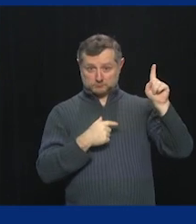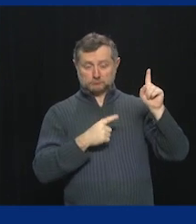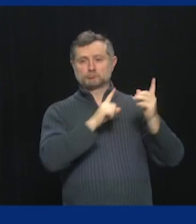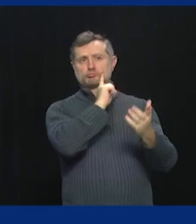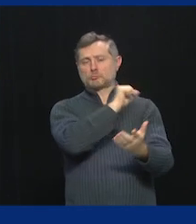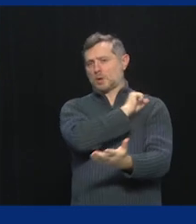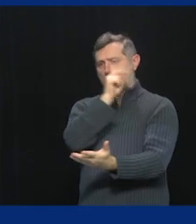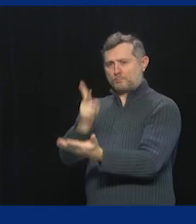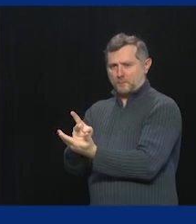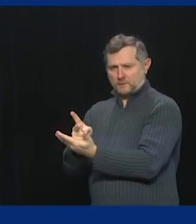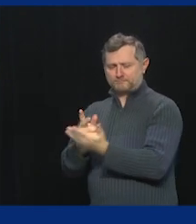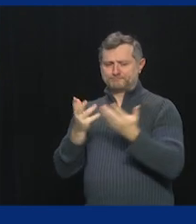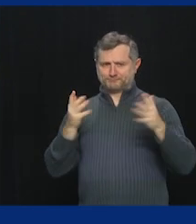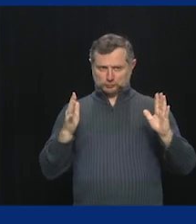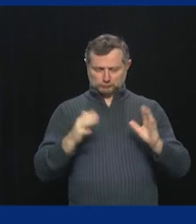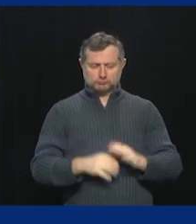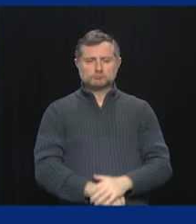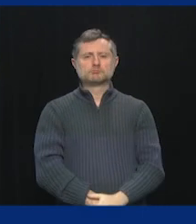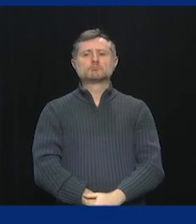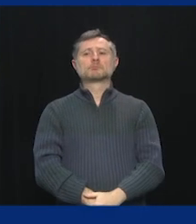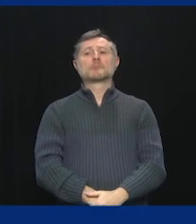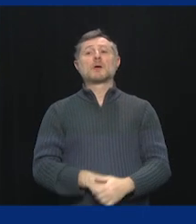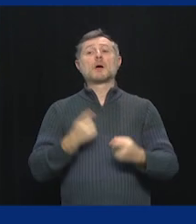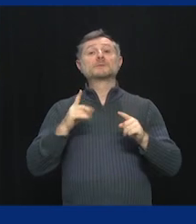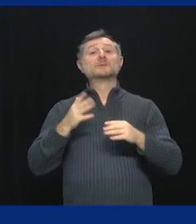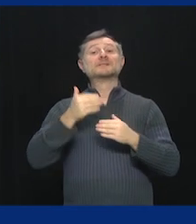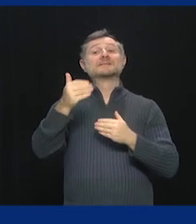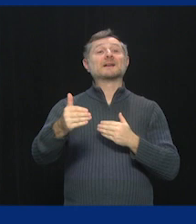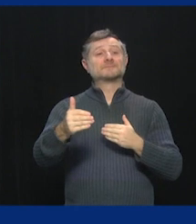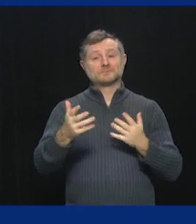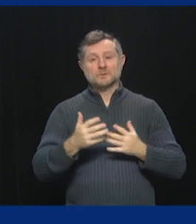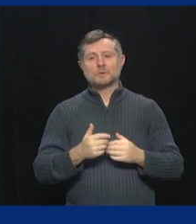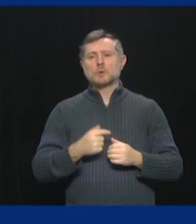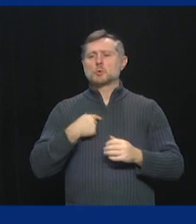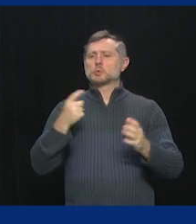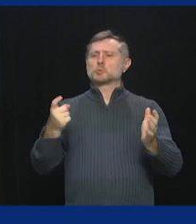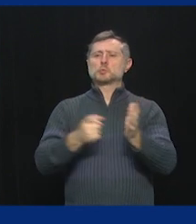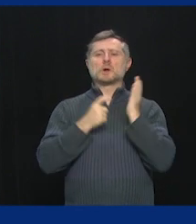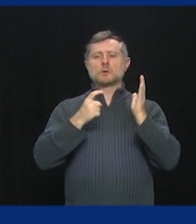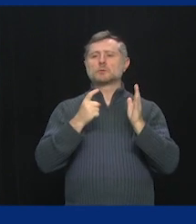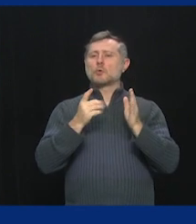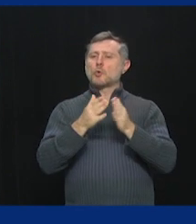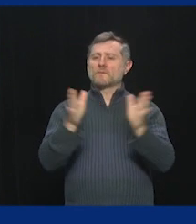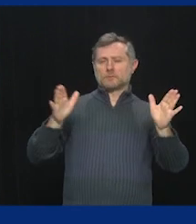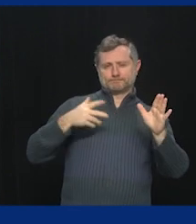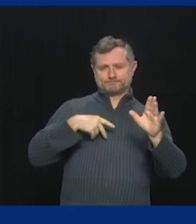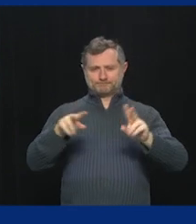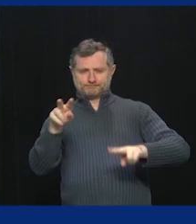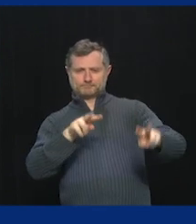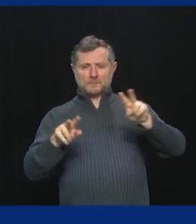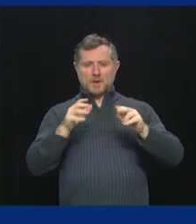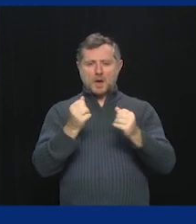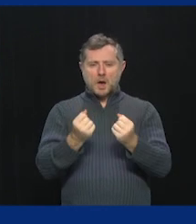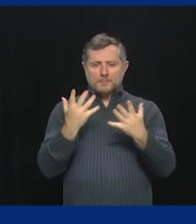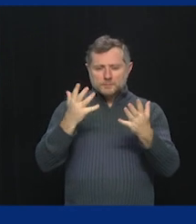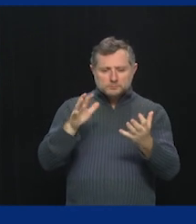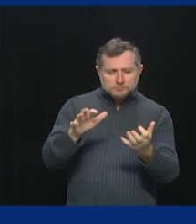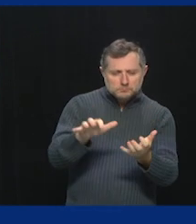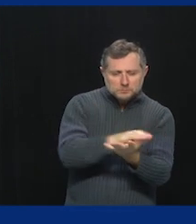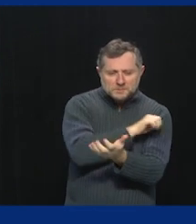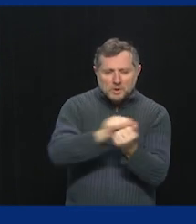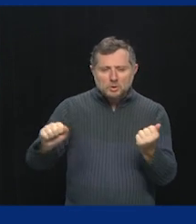any difficulty. But what comes next, we had to do a overall damage assessment. And you have to meet a $30